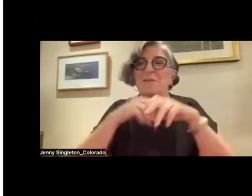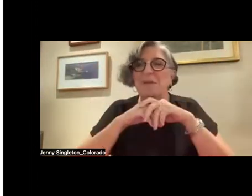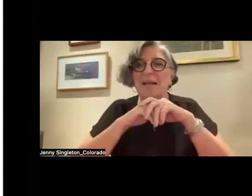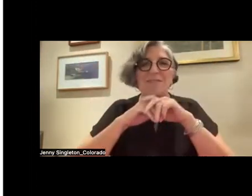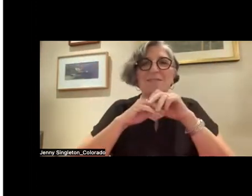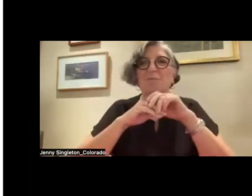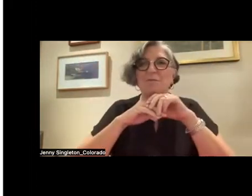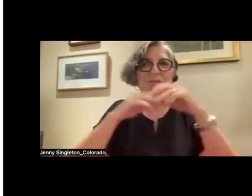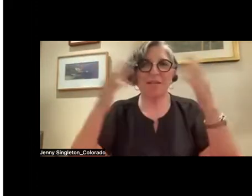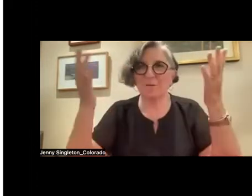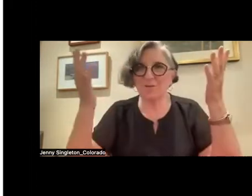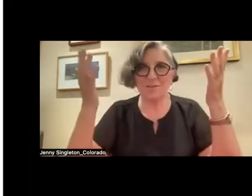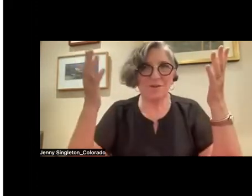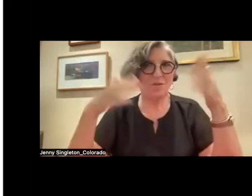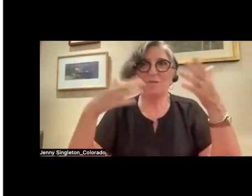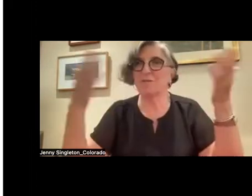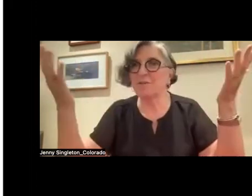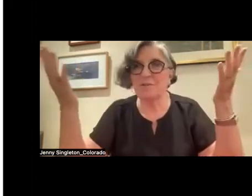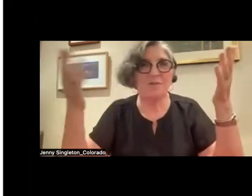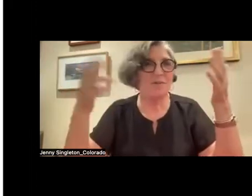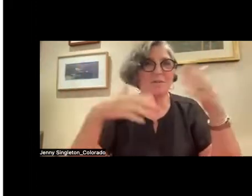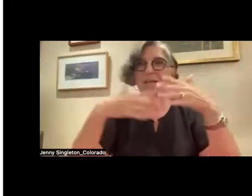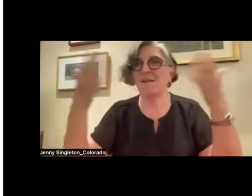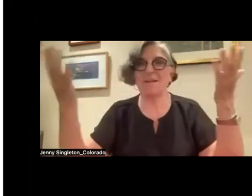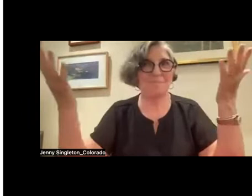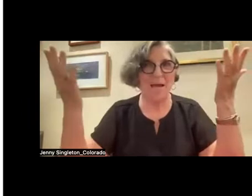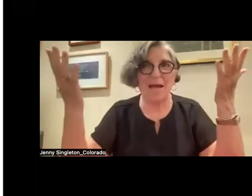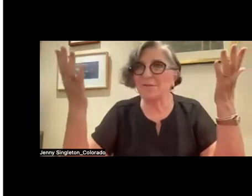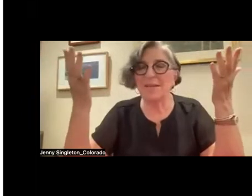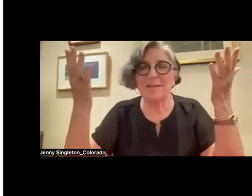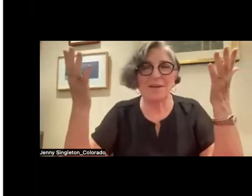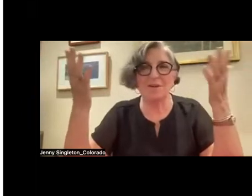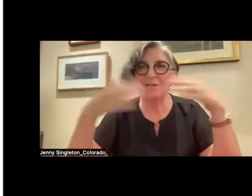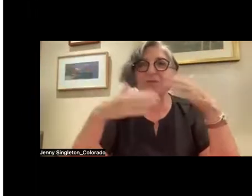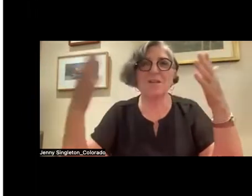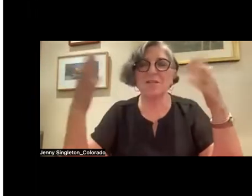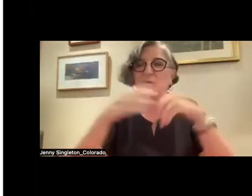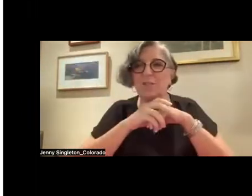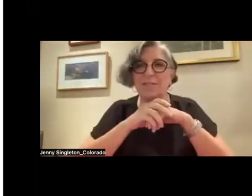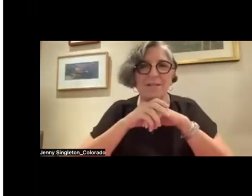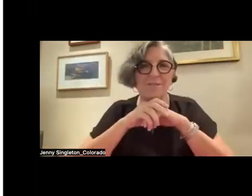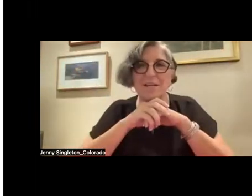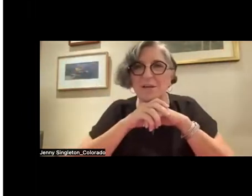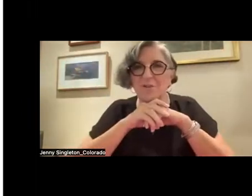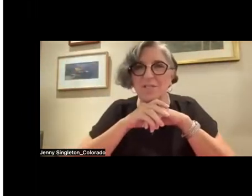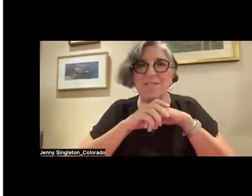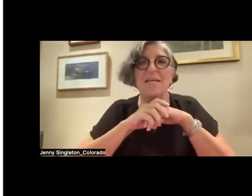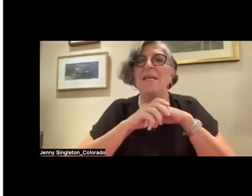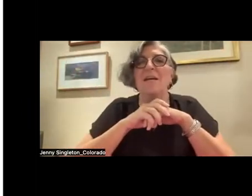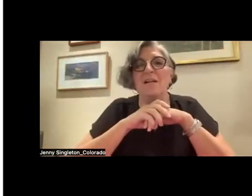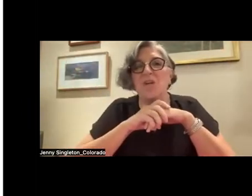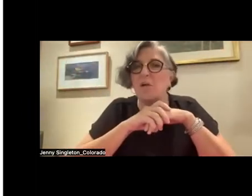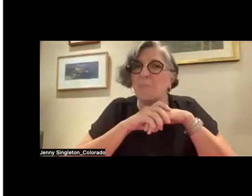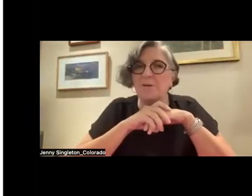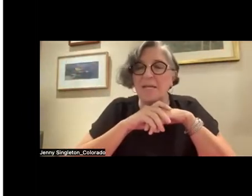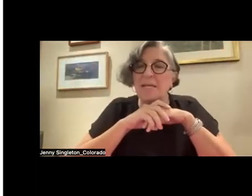many people have is whether sign languages are universal or any kind of pattern that occurs across the world in their sign languages.